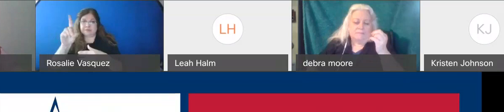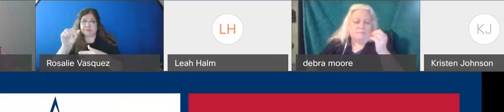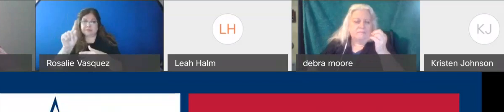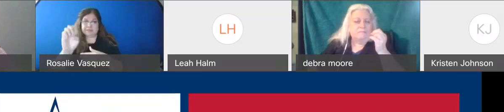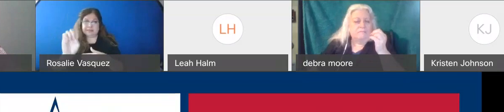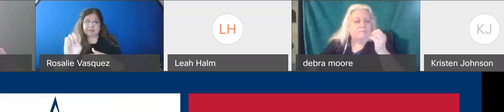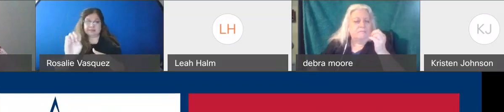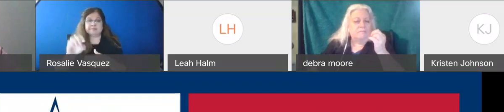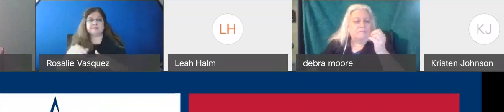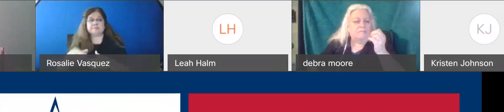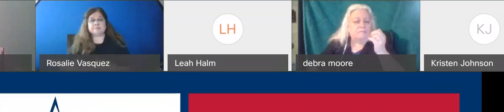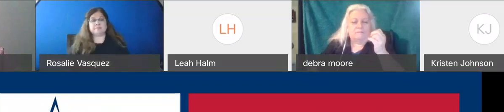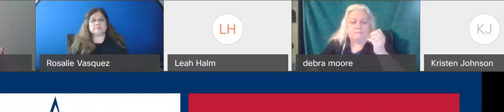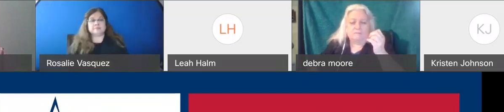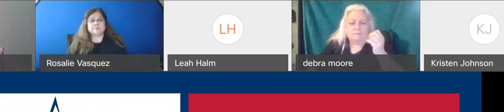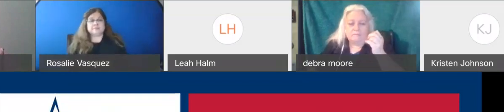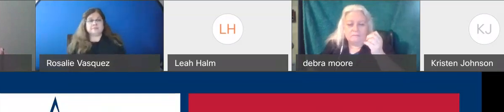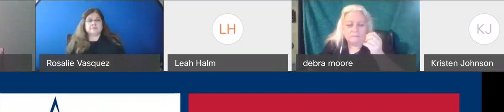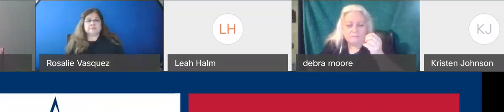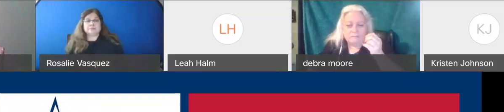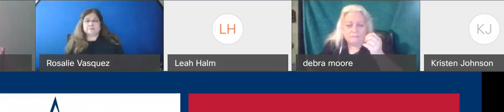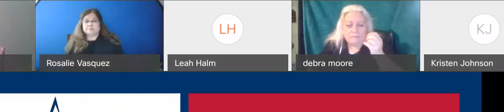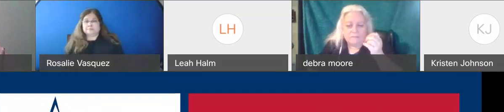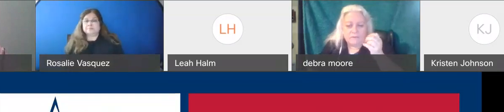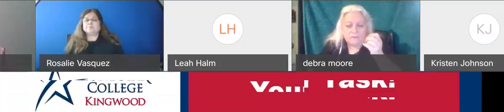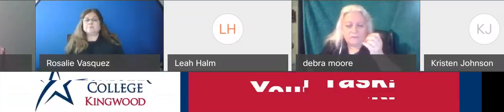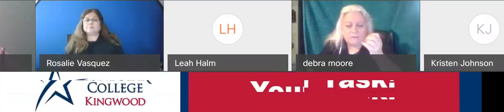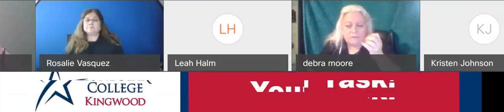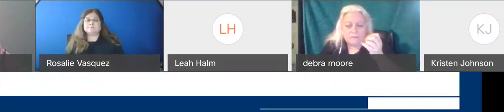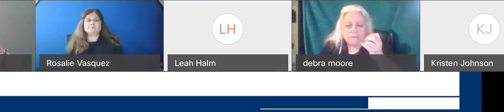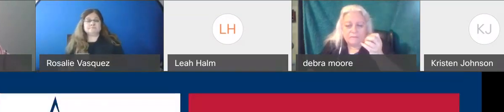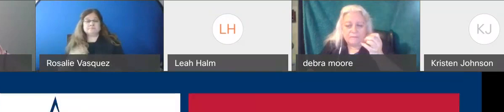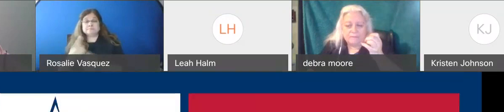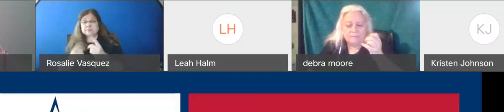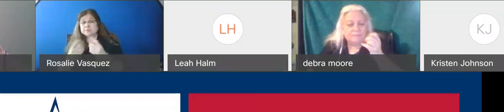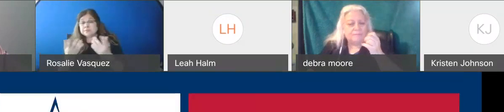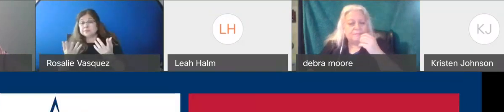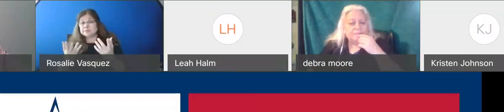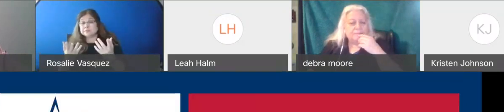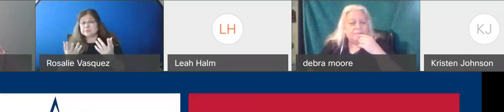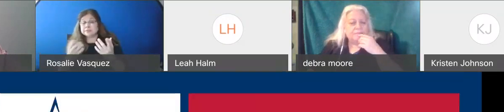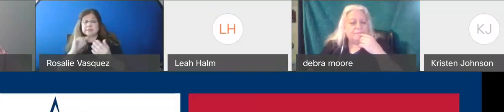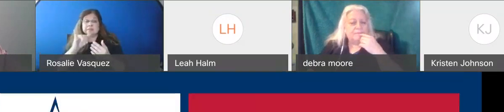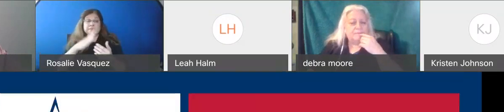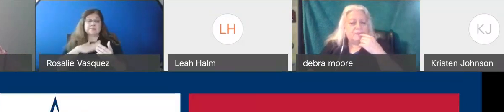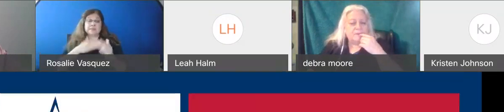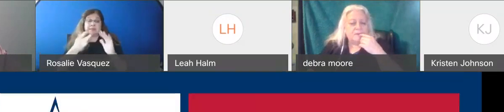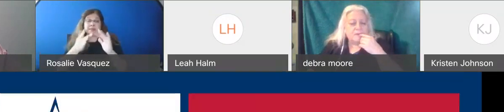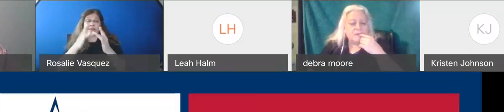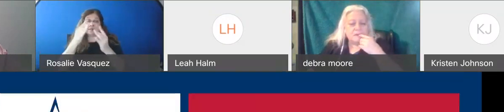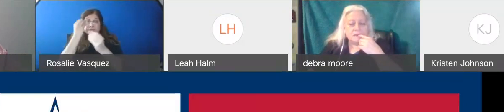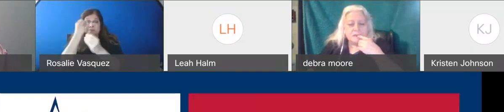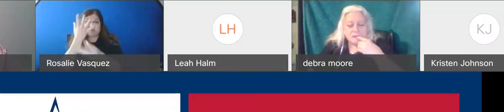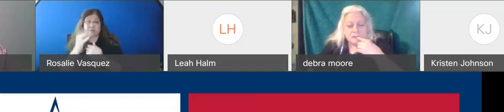don't see any questions. So let me go to this screen. So this is my contact